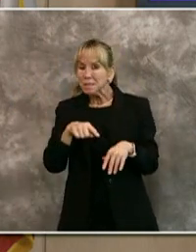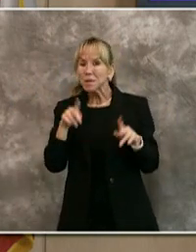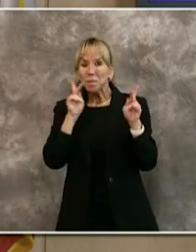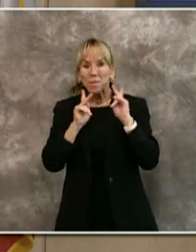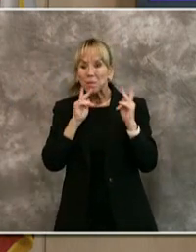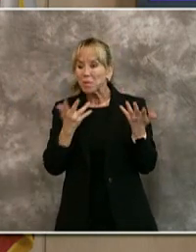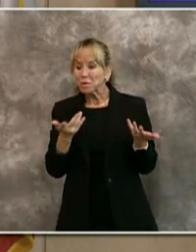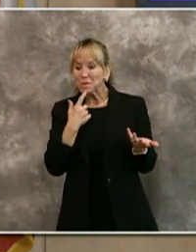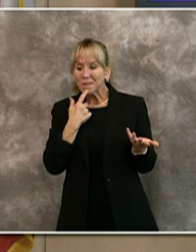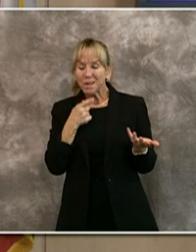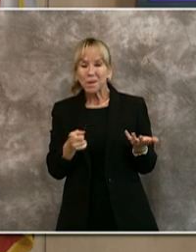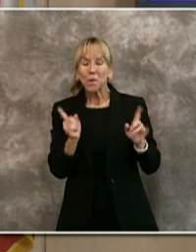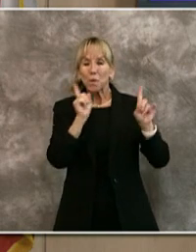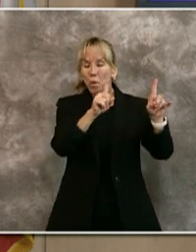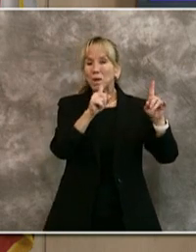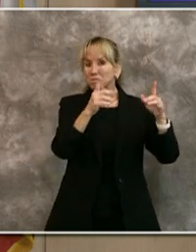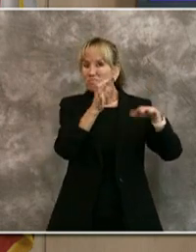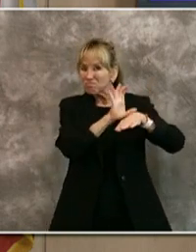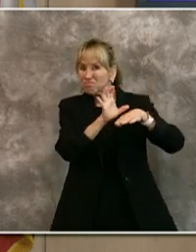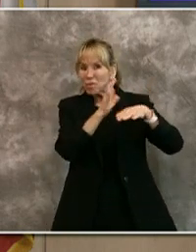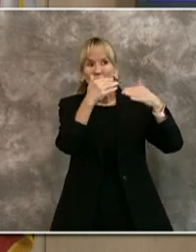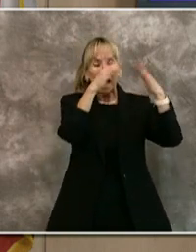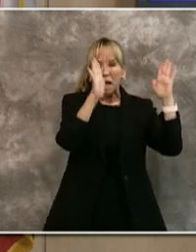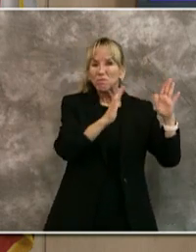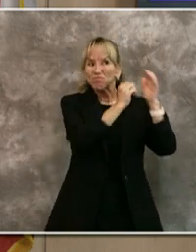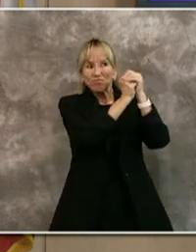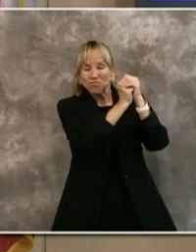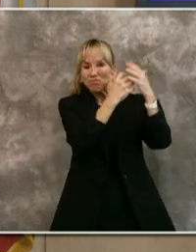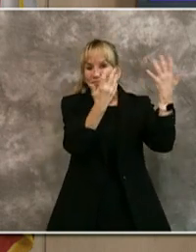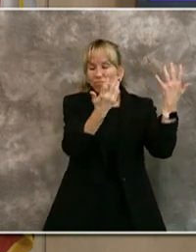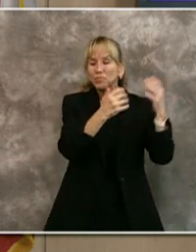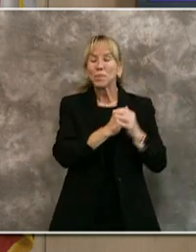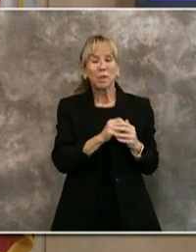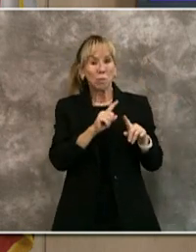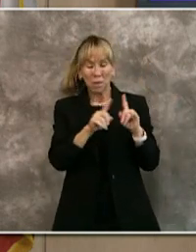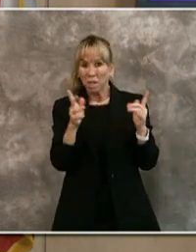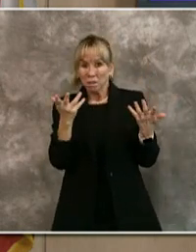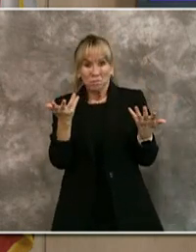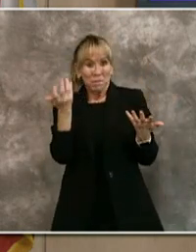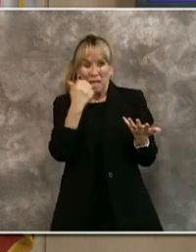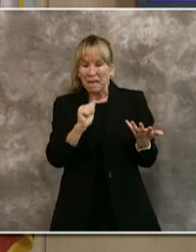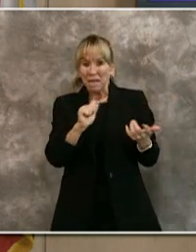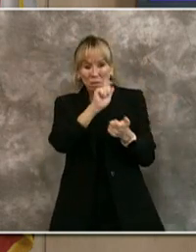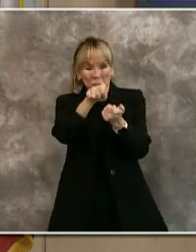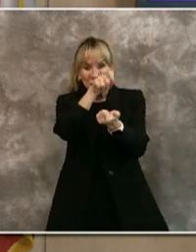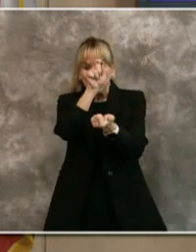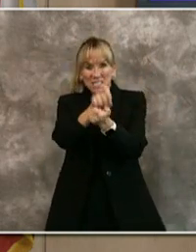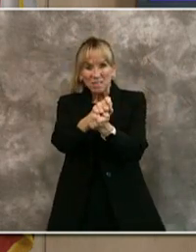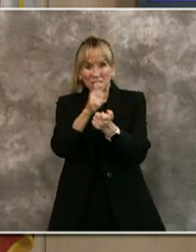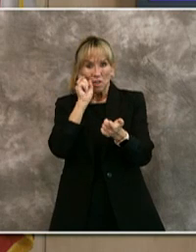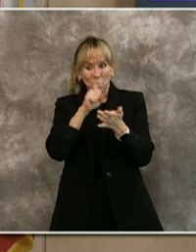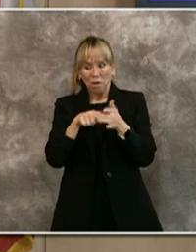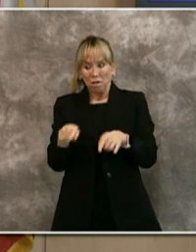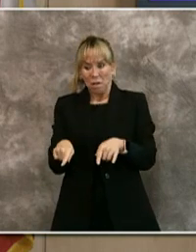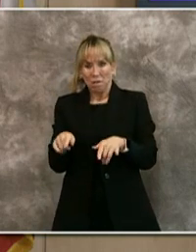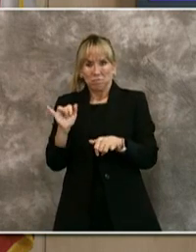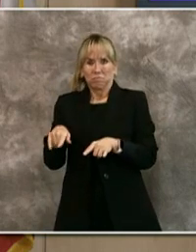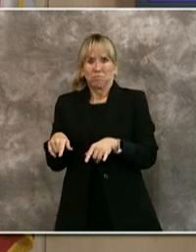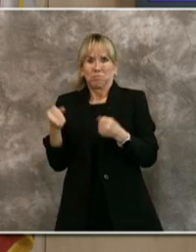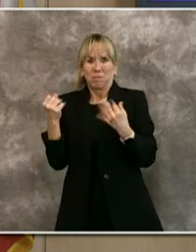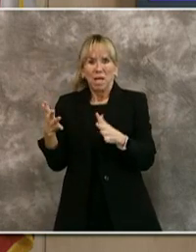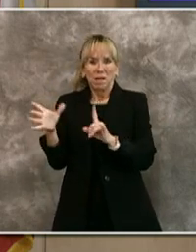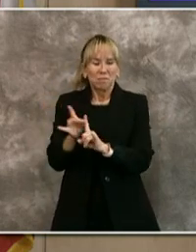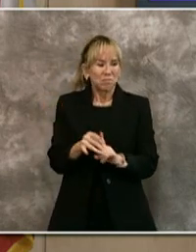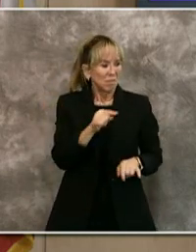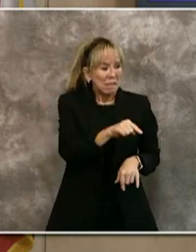going to houses of worship, but again, there is no real specific trend. The only one that I